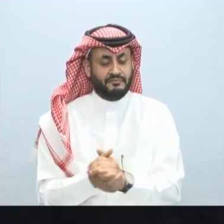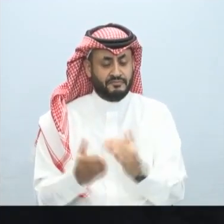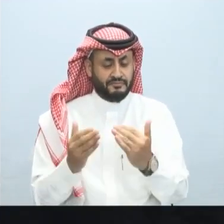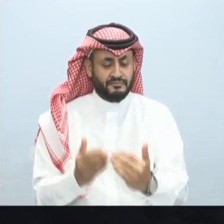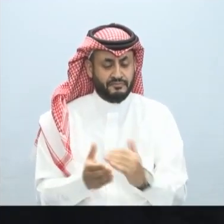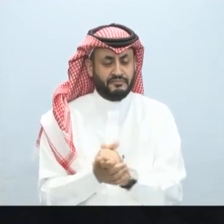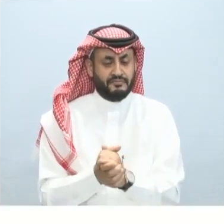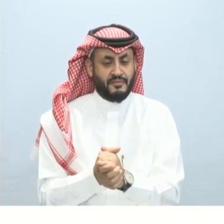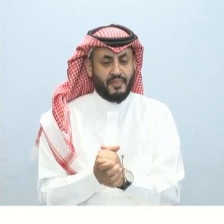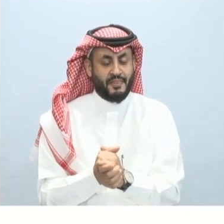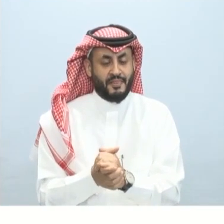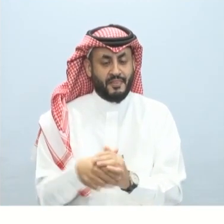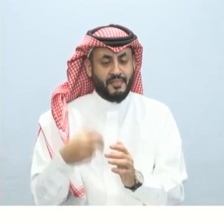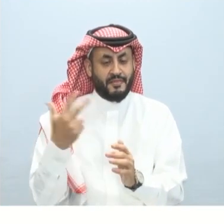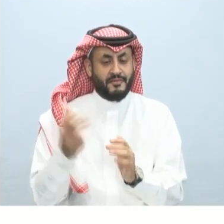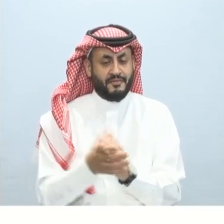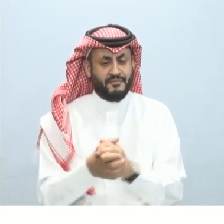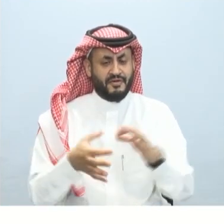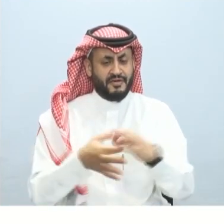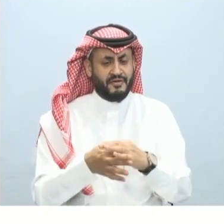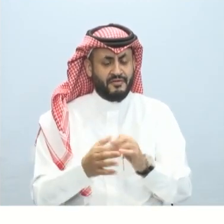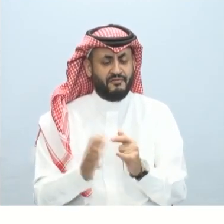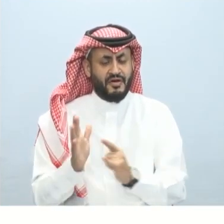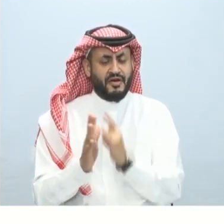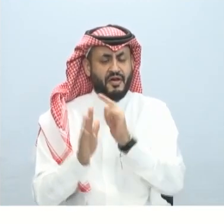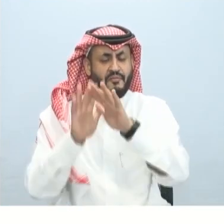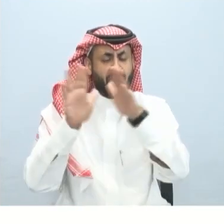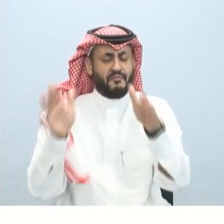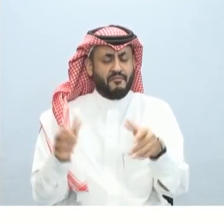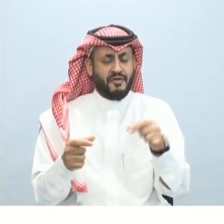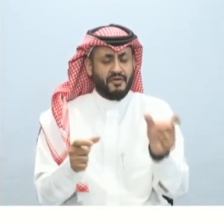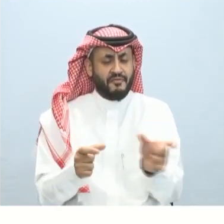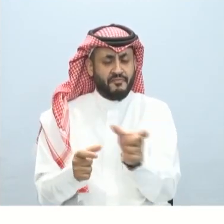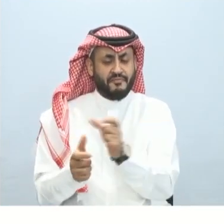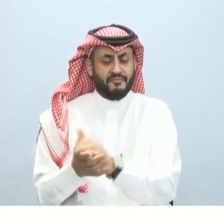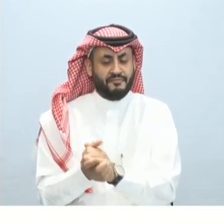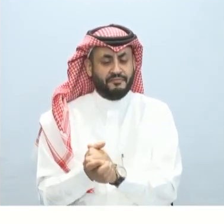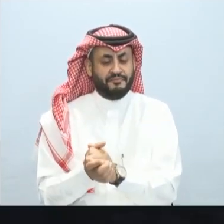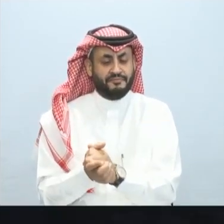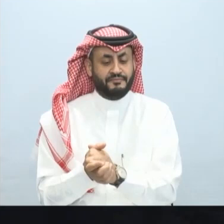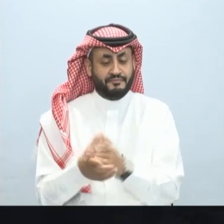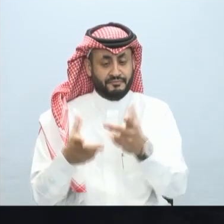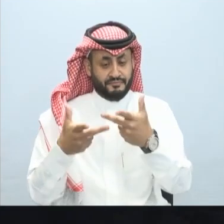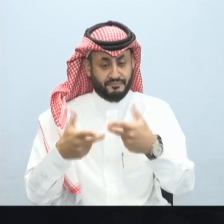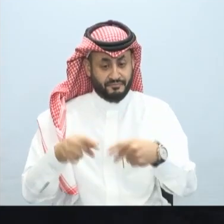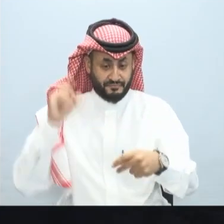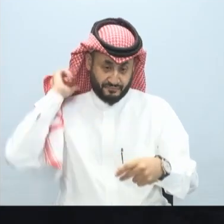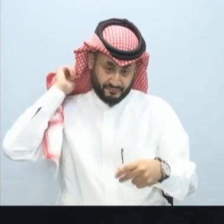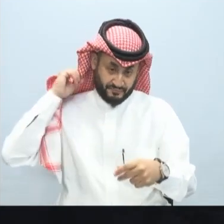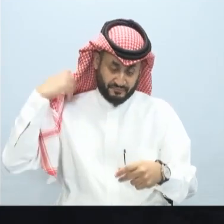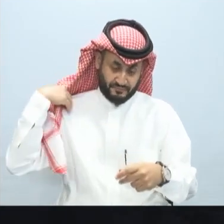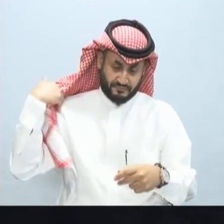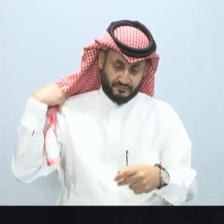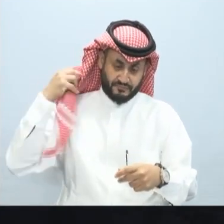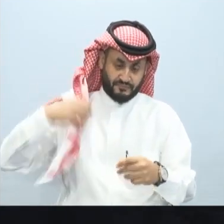After that, we have here number 3, to use words connected to the space in sentences. Now we have a very easy, simple